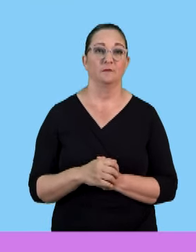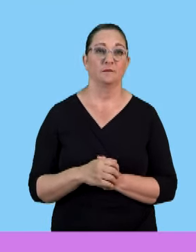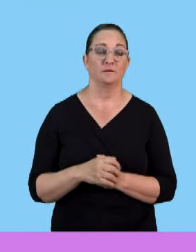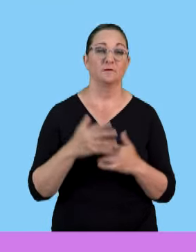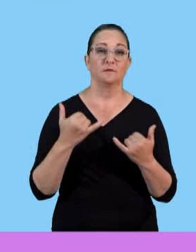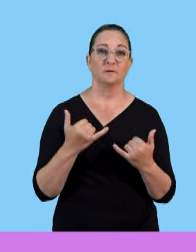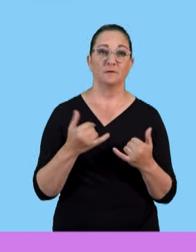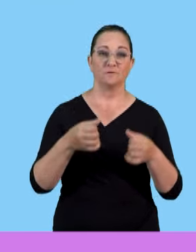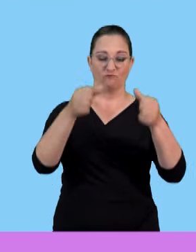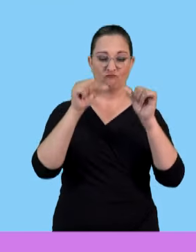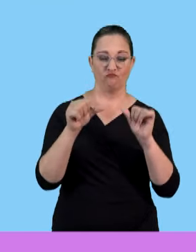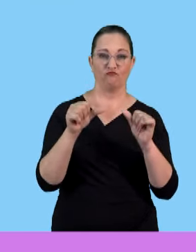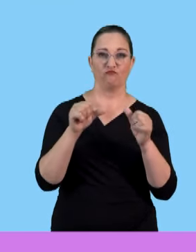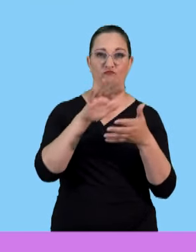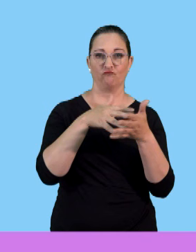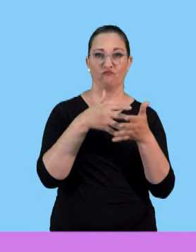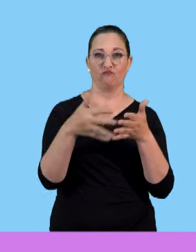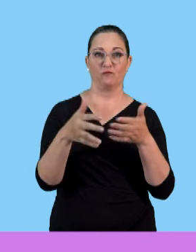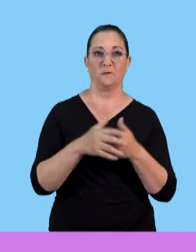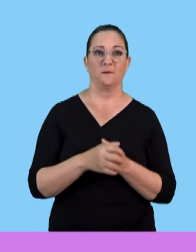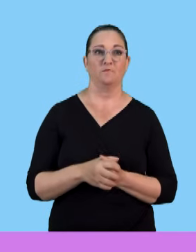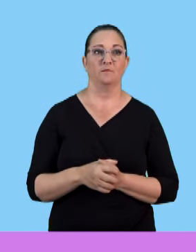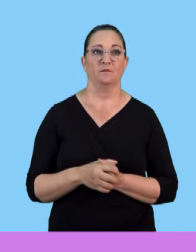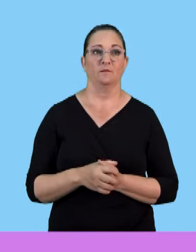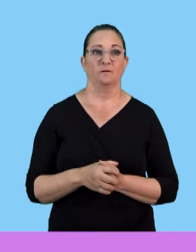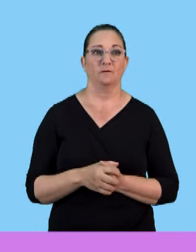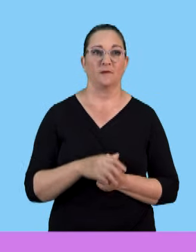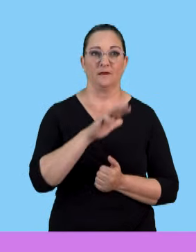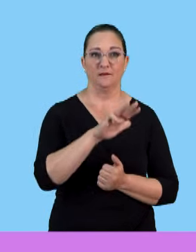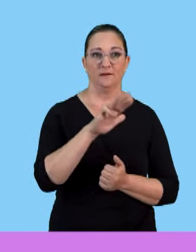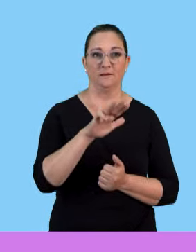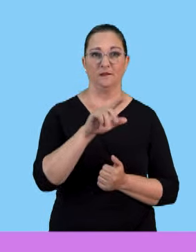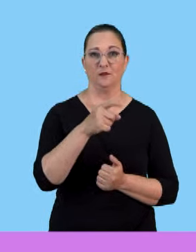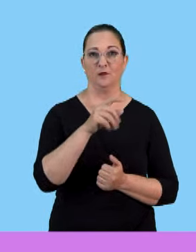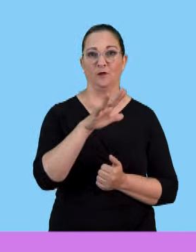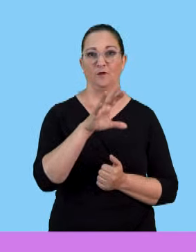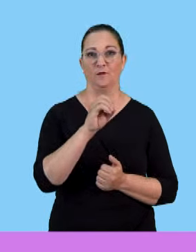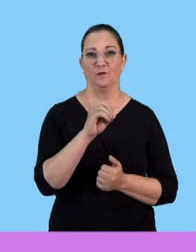92,607. And moving along to the next block, 61 multiplied by